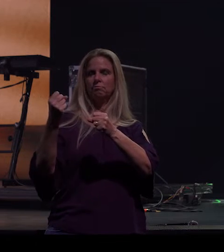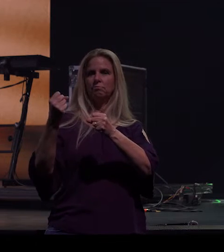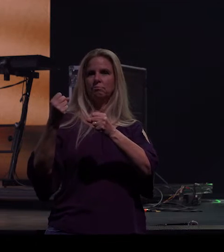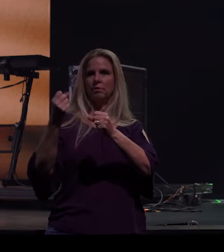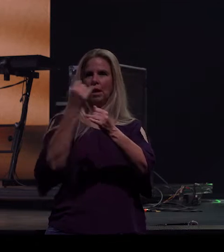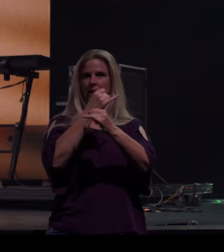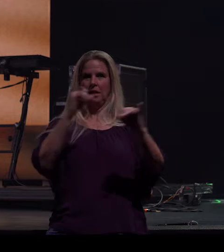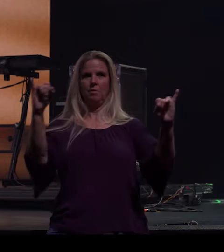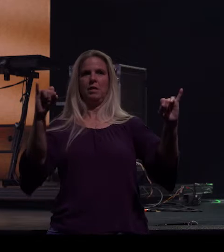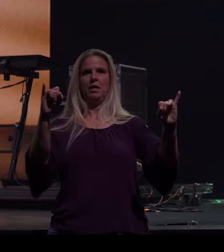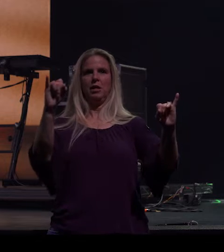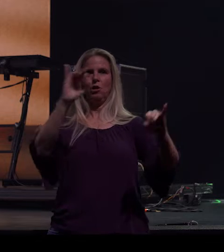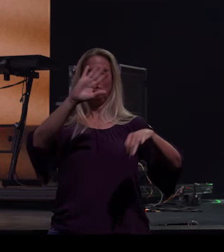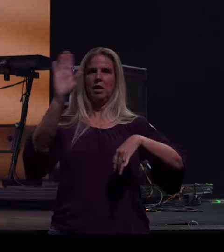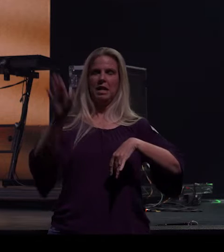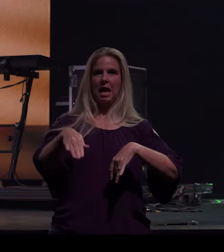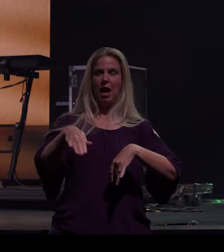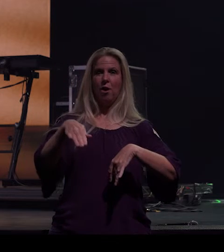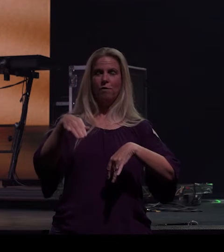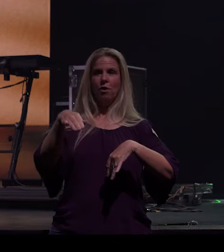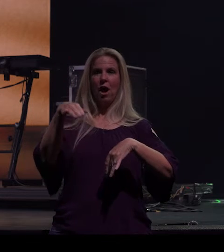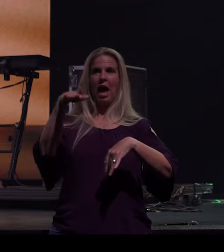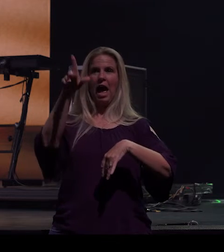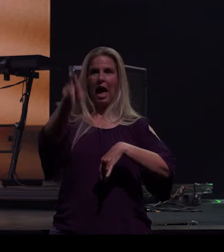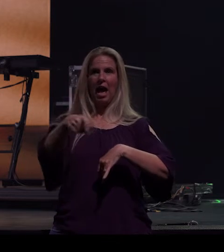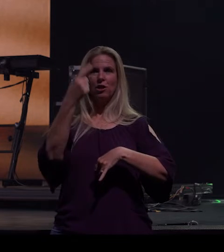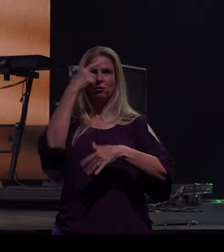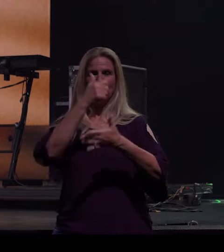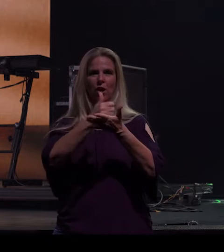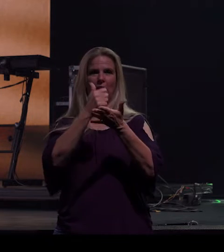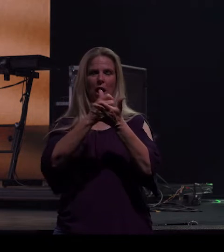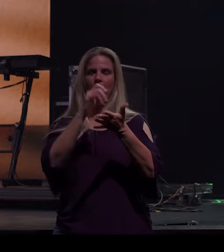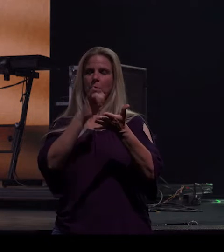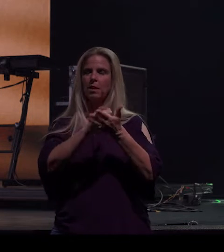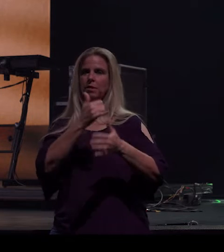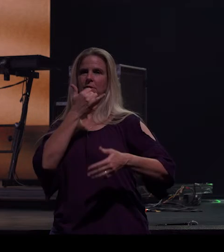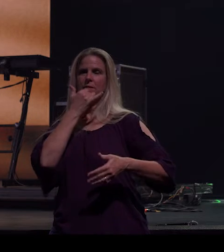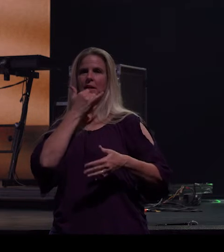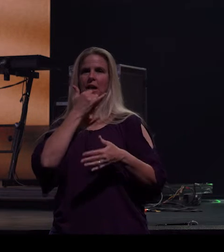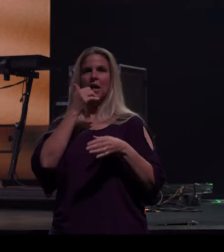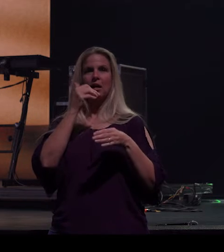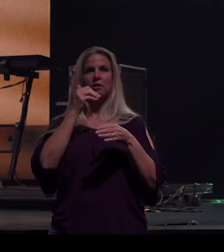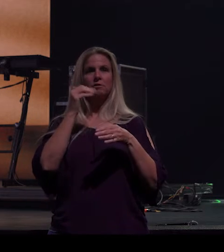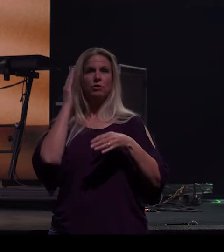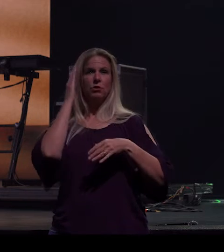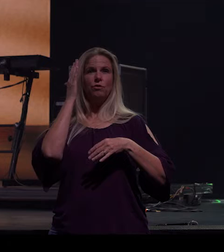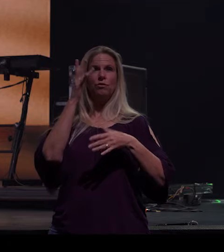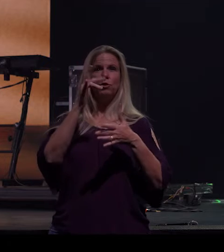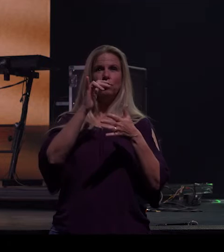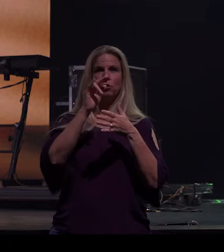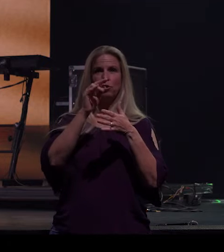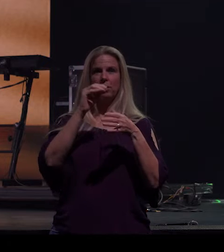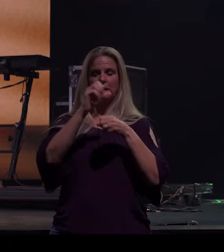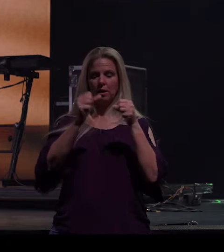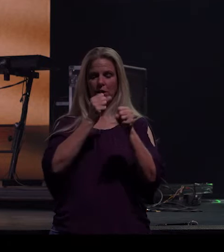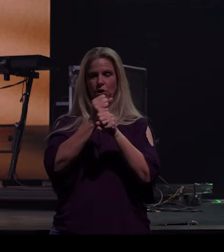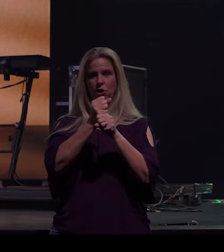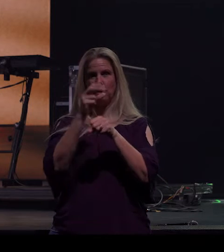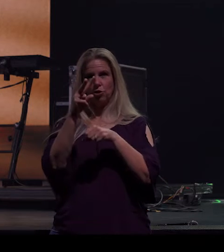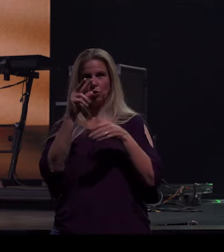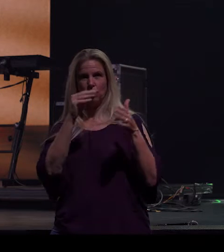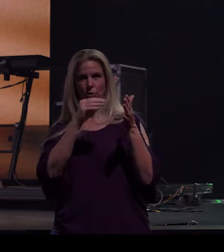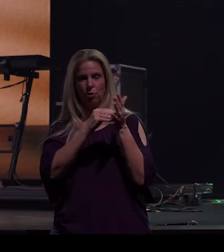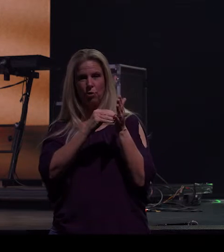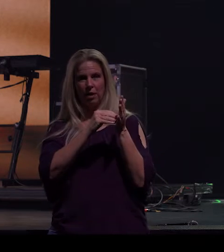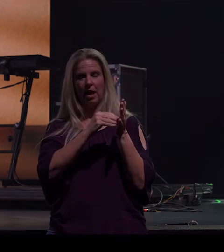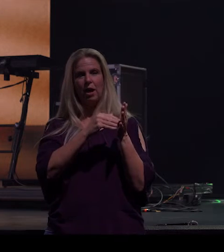ask for help. This is a massive mistake. In the year 2000, you're going to buy your first home. Within months, you'll be doing a repair upstairs